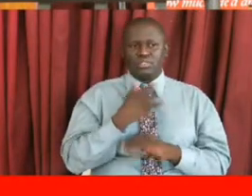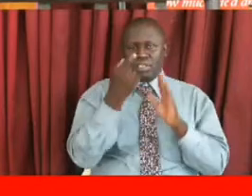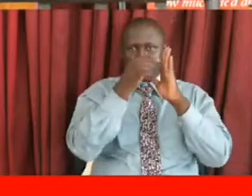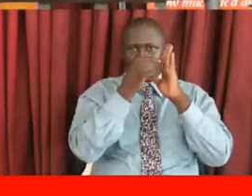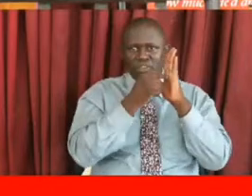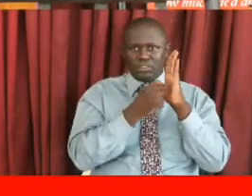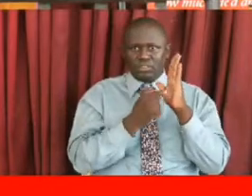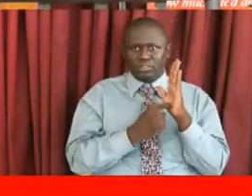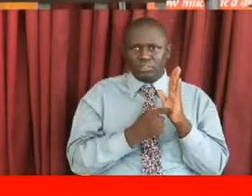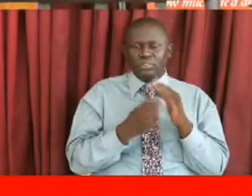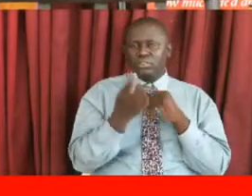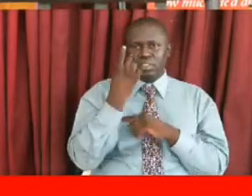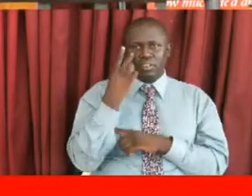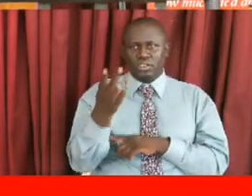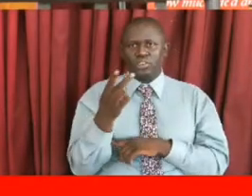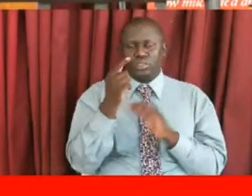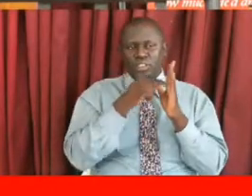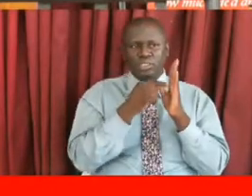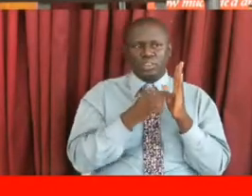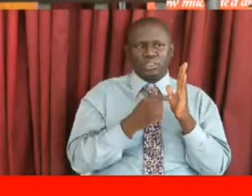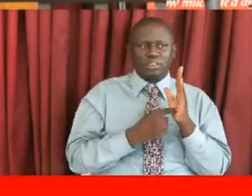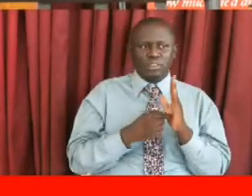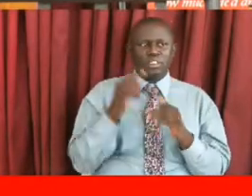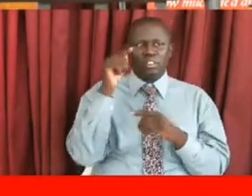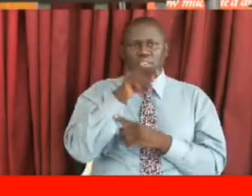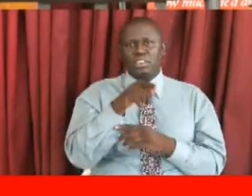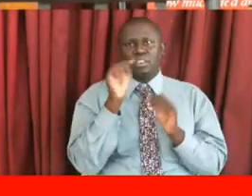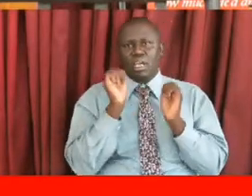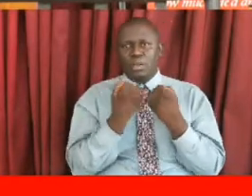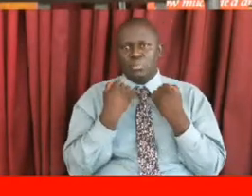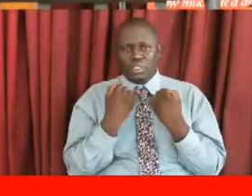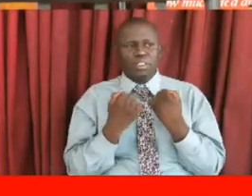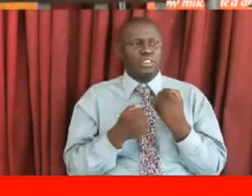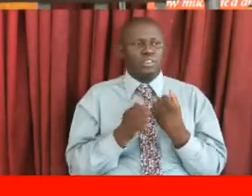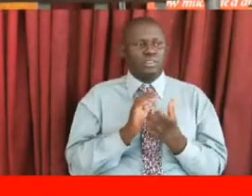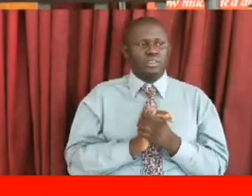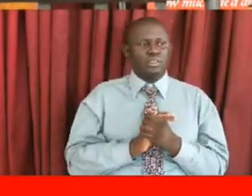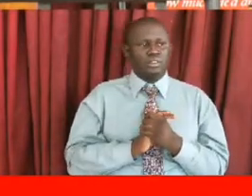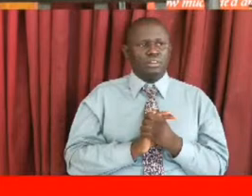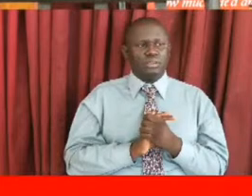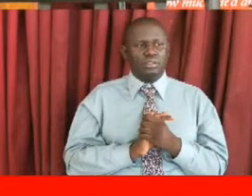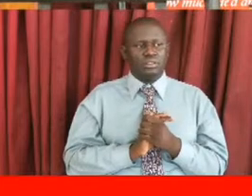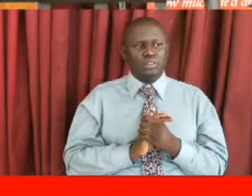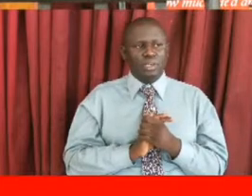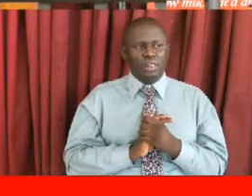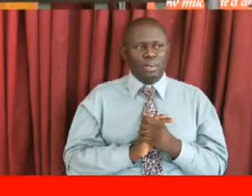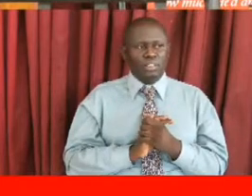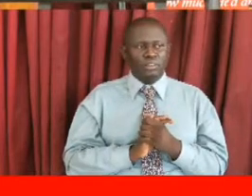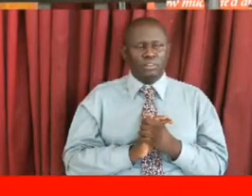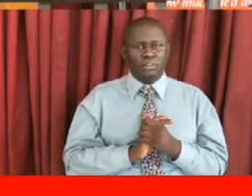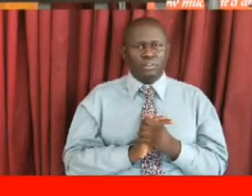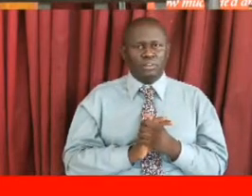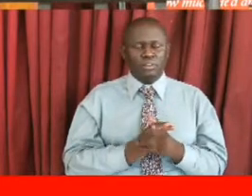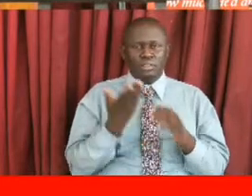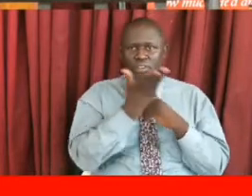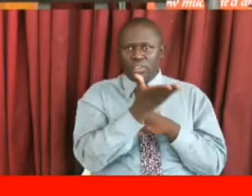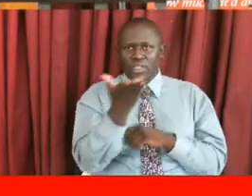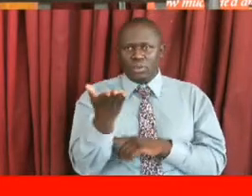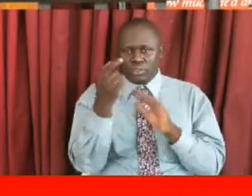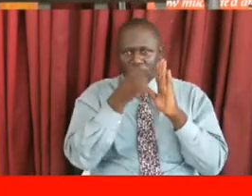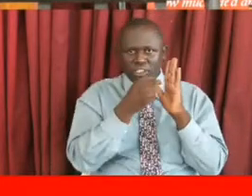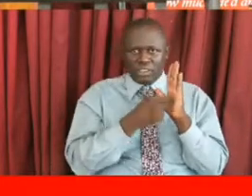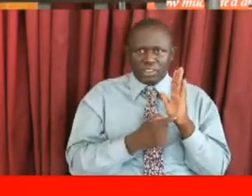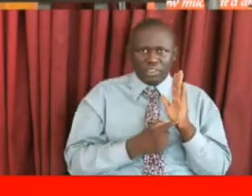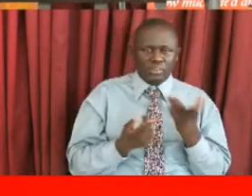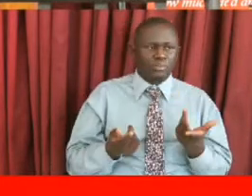this they saw this this happened they rolled they shouted they spoke in t there was this and there was